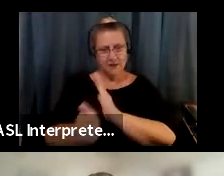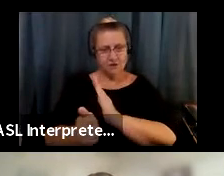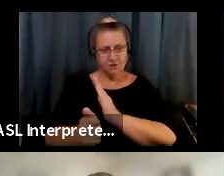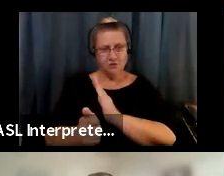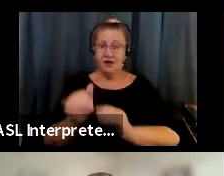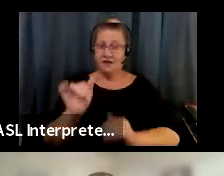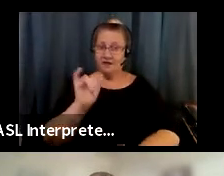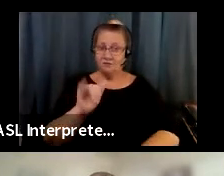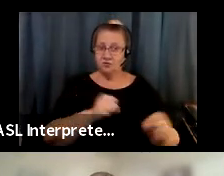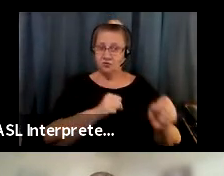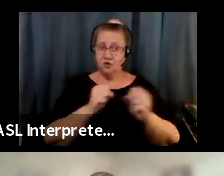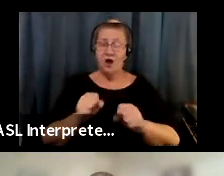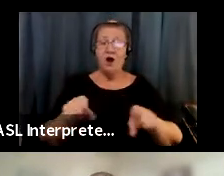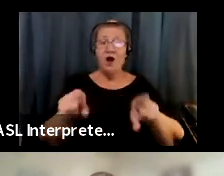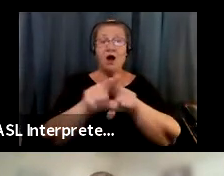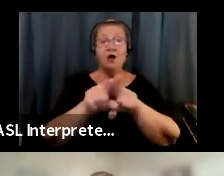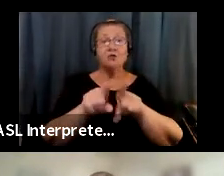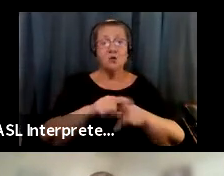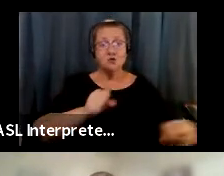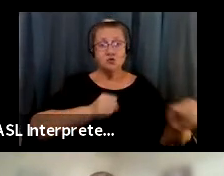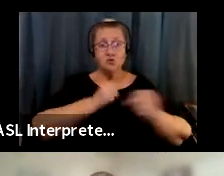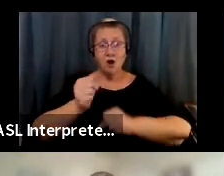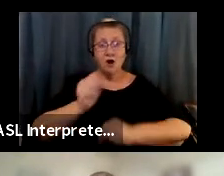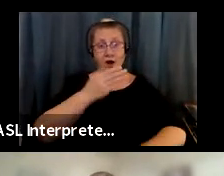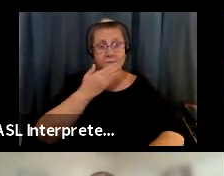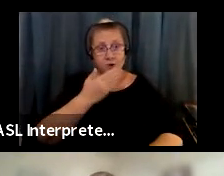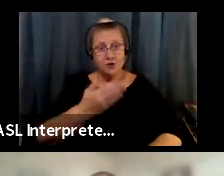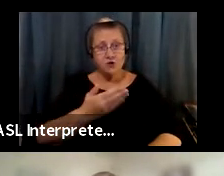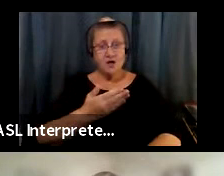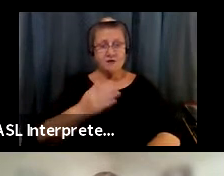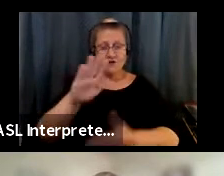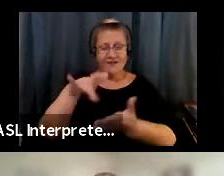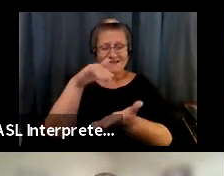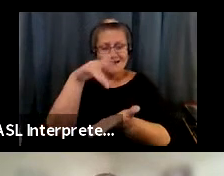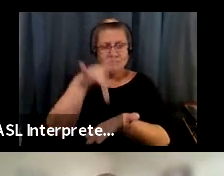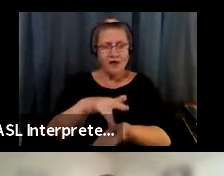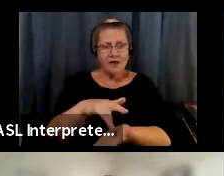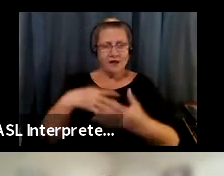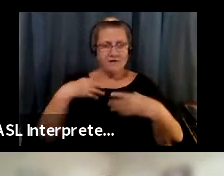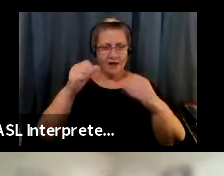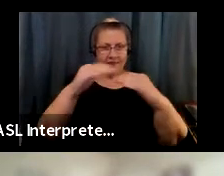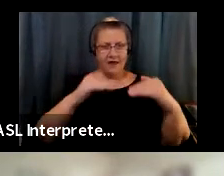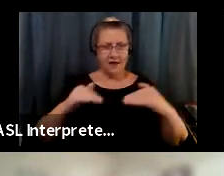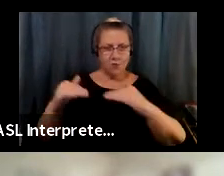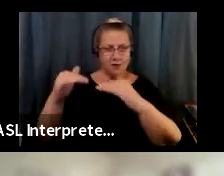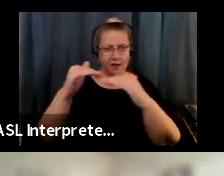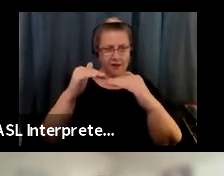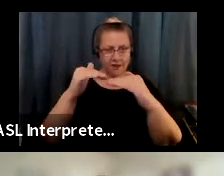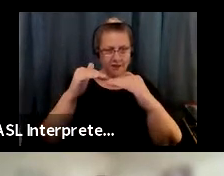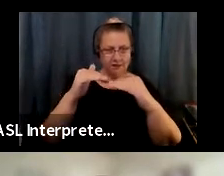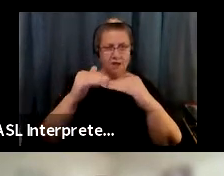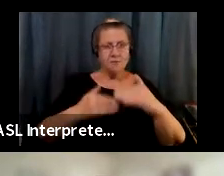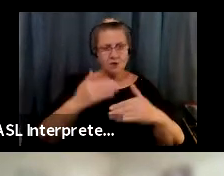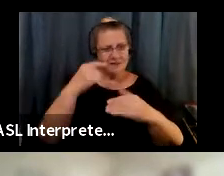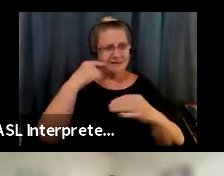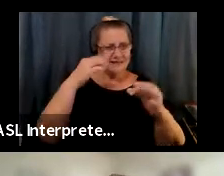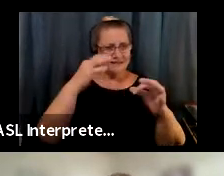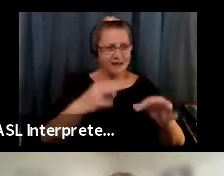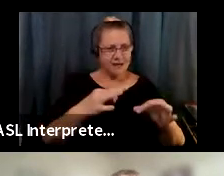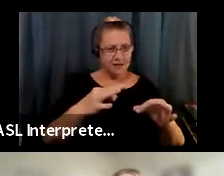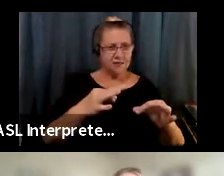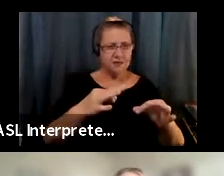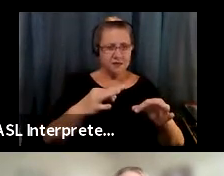theme. There was also a strong appreciation for the centrality of health equity. The process for deciding COVID-19